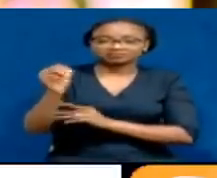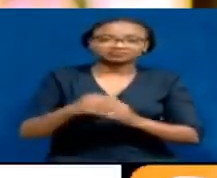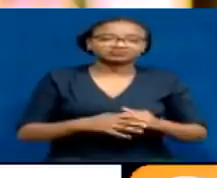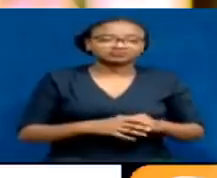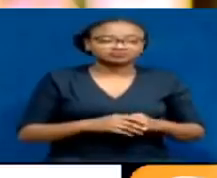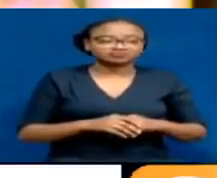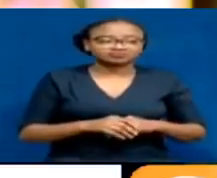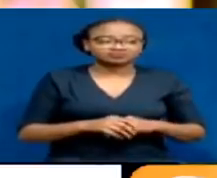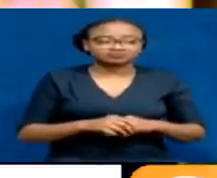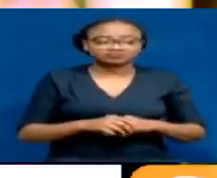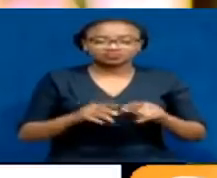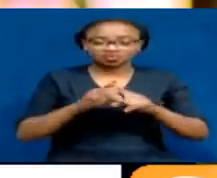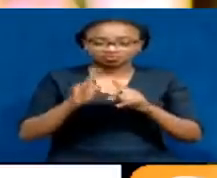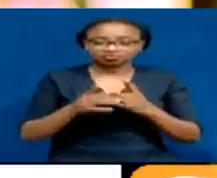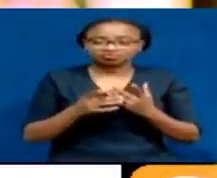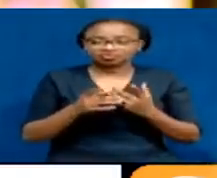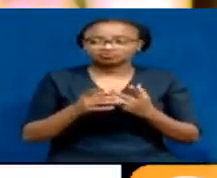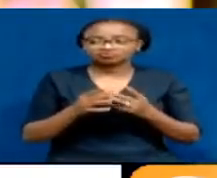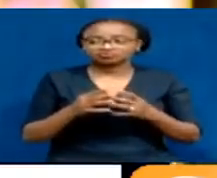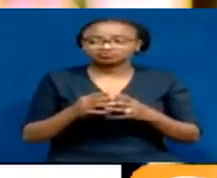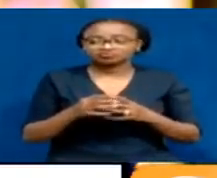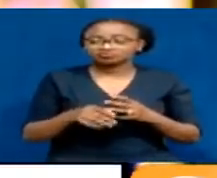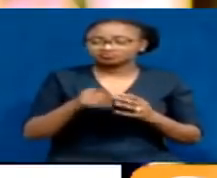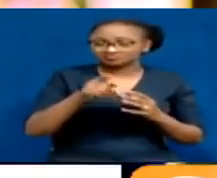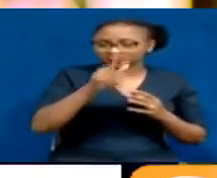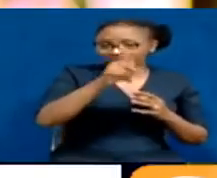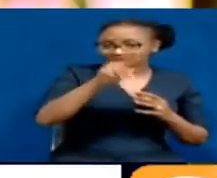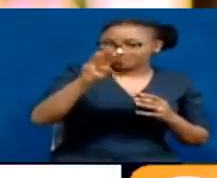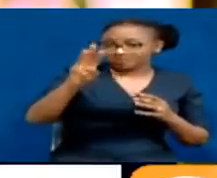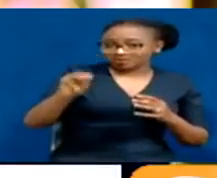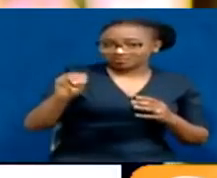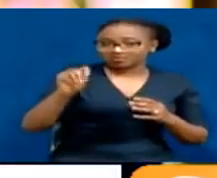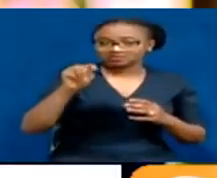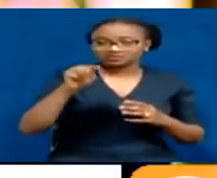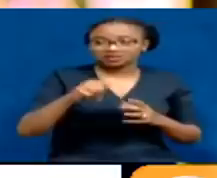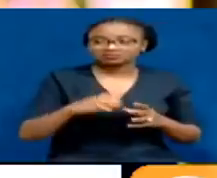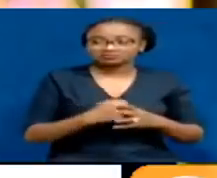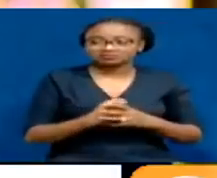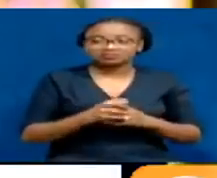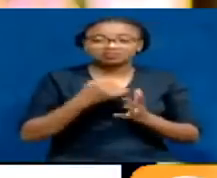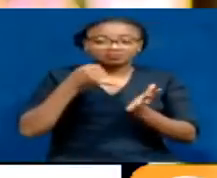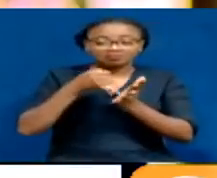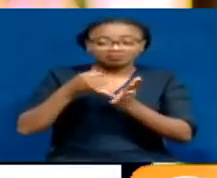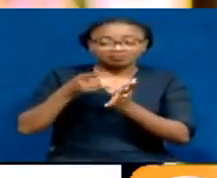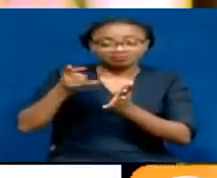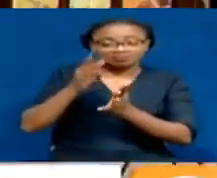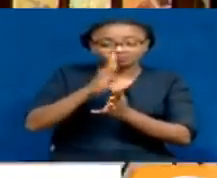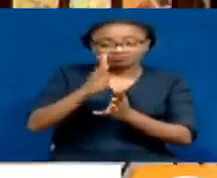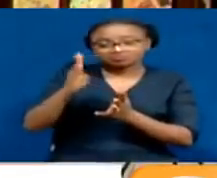of a prime minister. Now, the prime minister who is envisaged under the